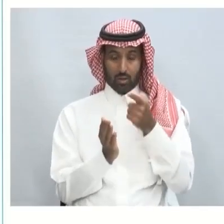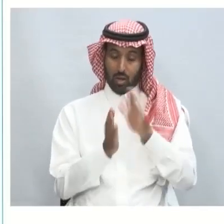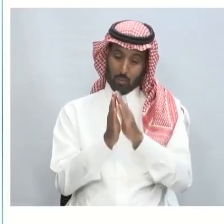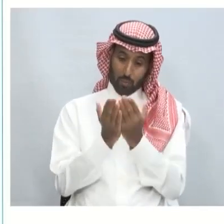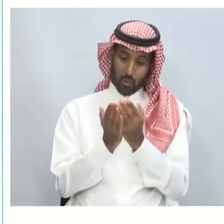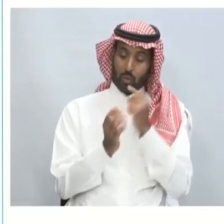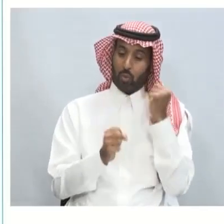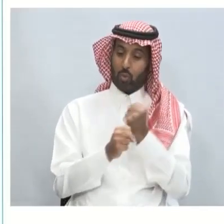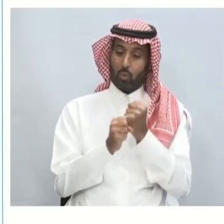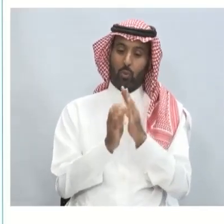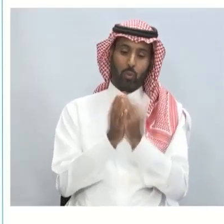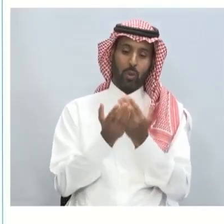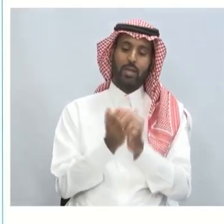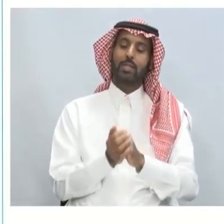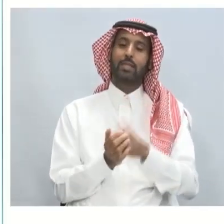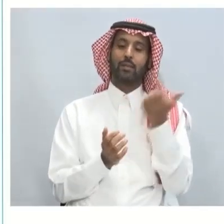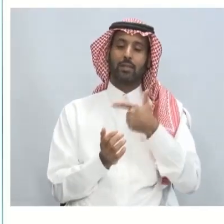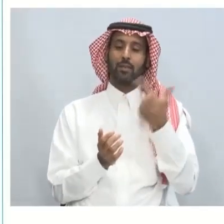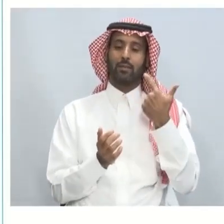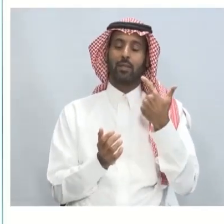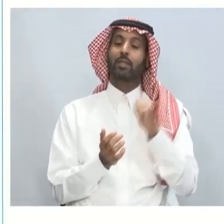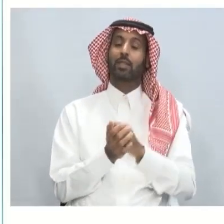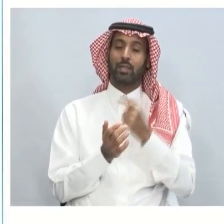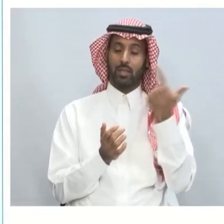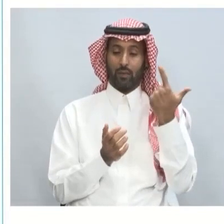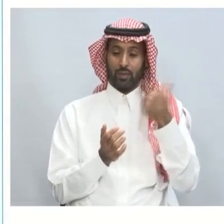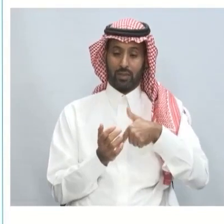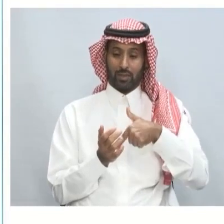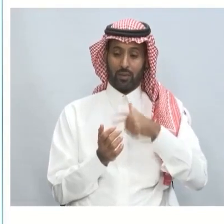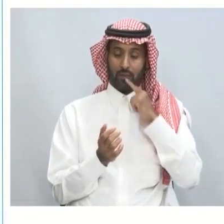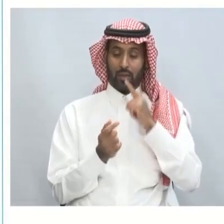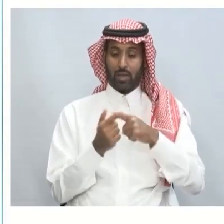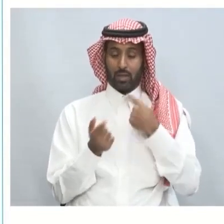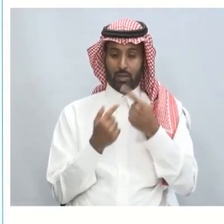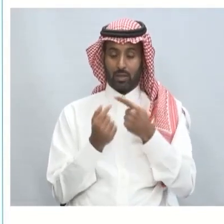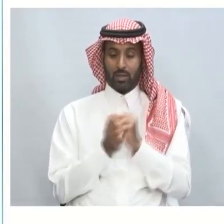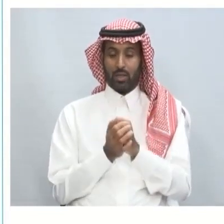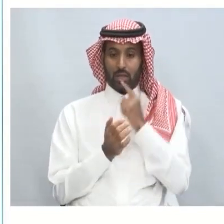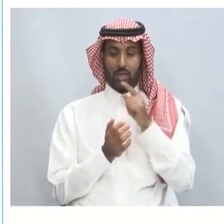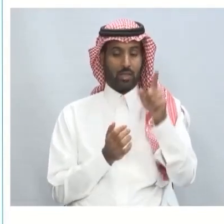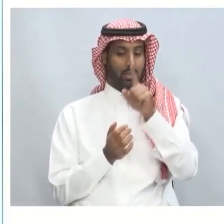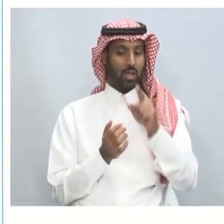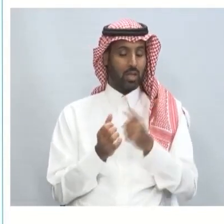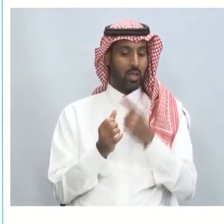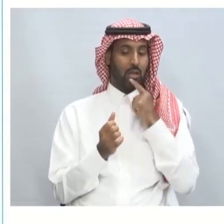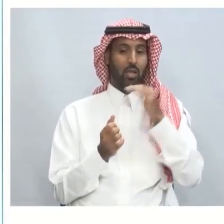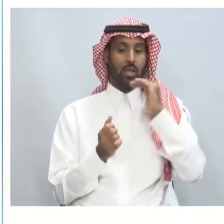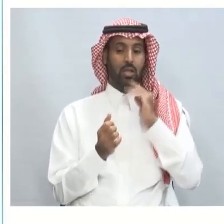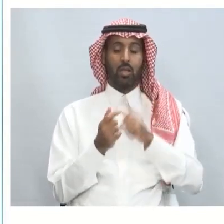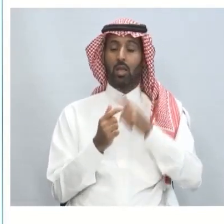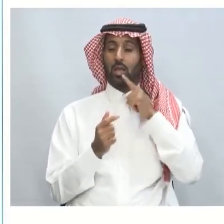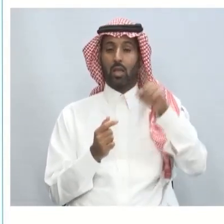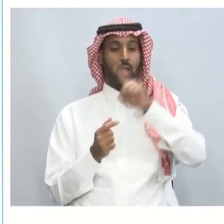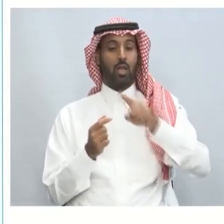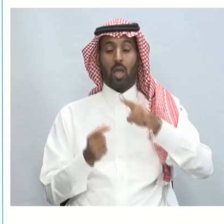your workbook on page 77. Let's answer some questions together. So question A here, match the